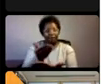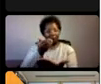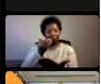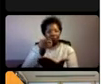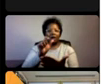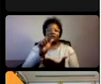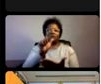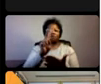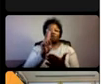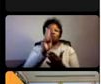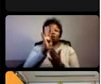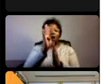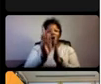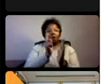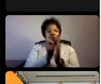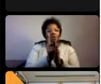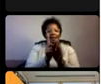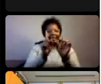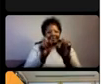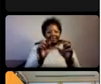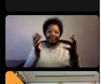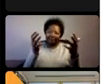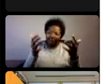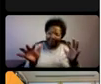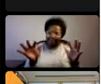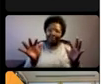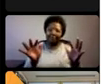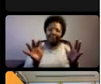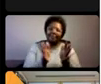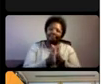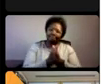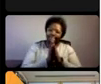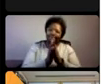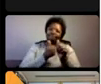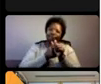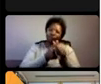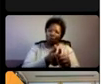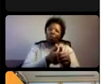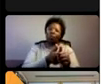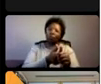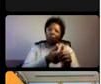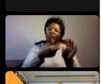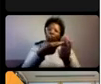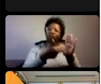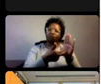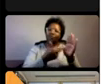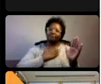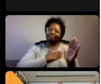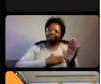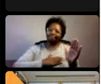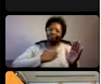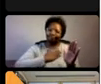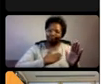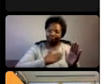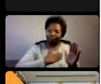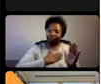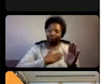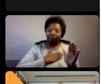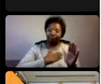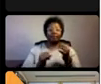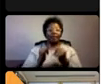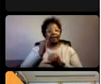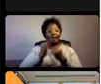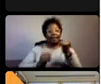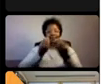return. So we're asking families to comply accordingly. And then finally, we're asking families